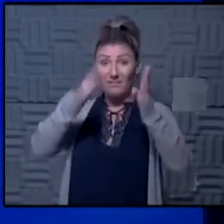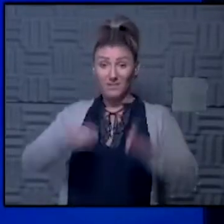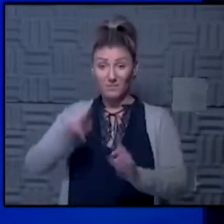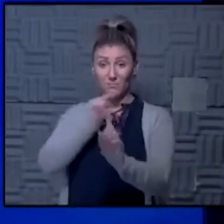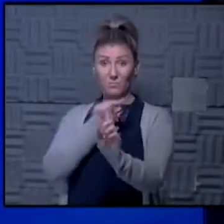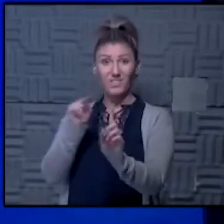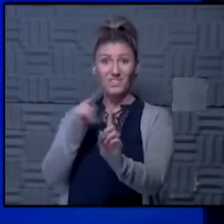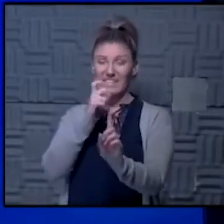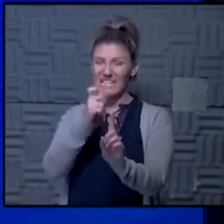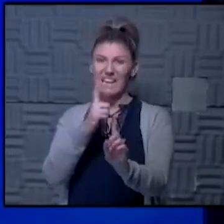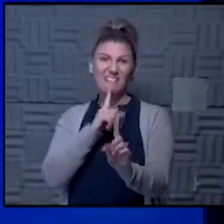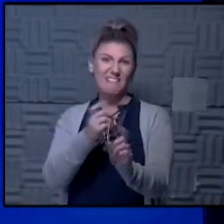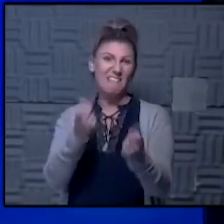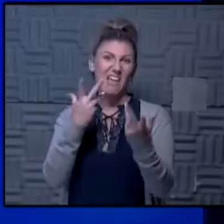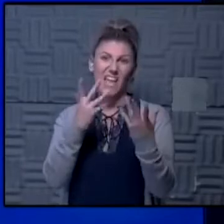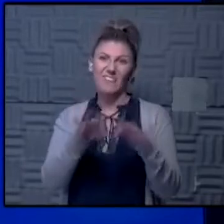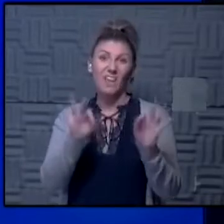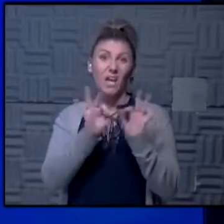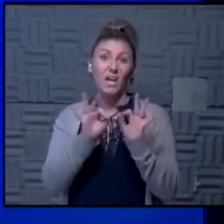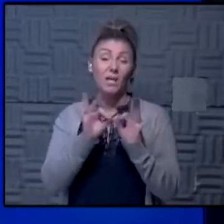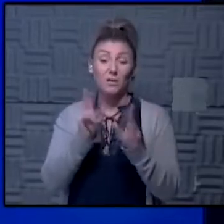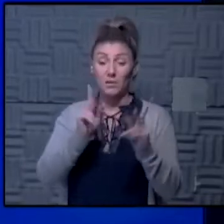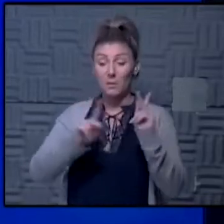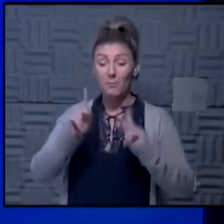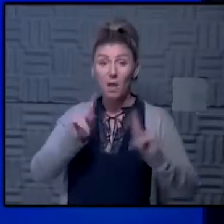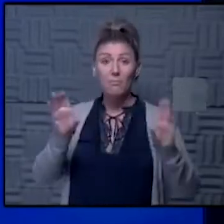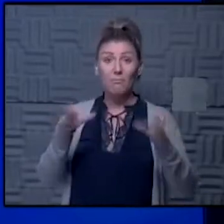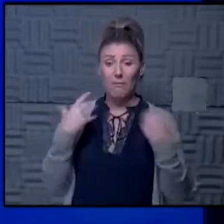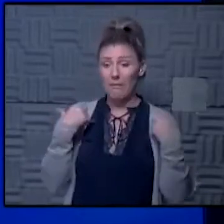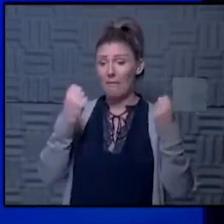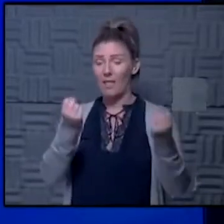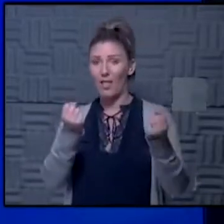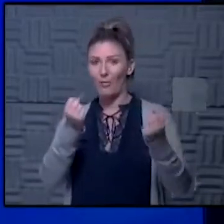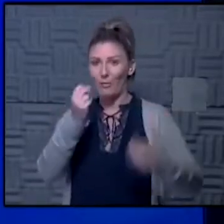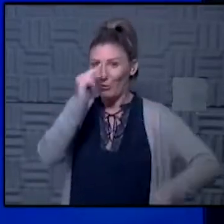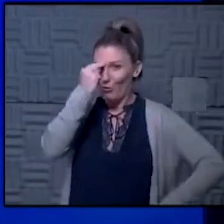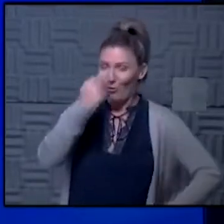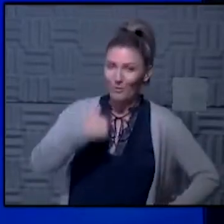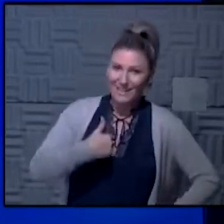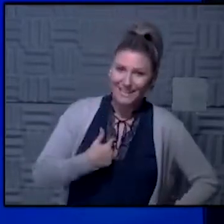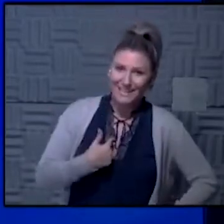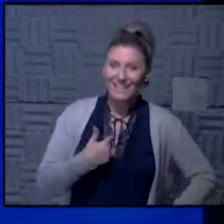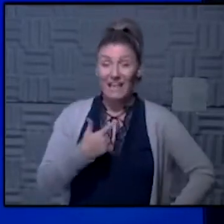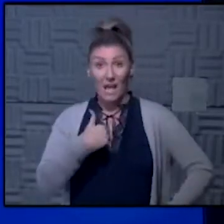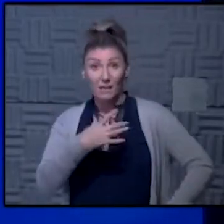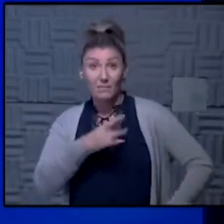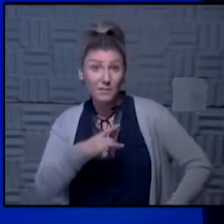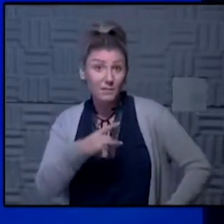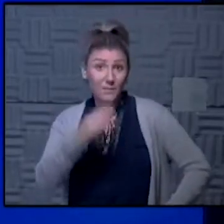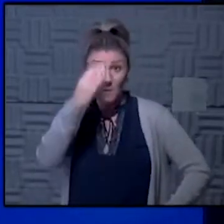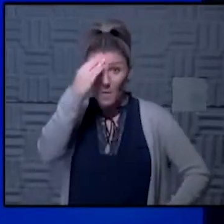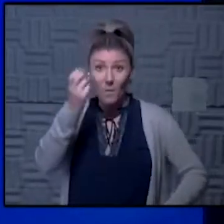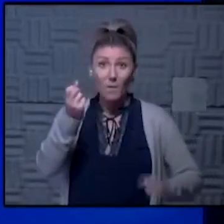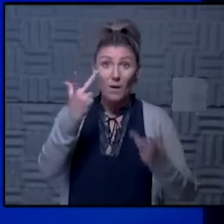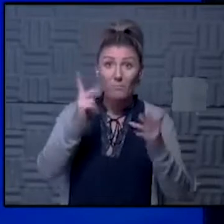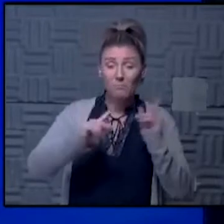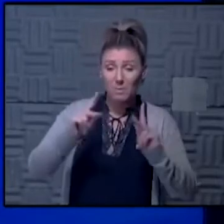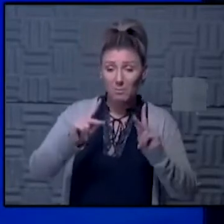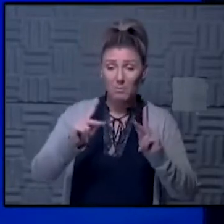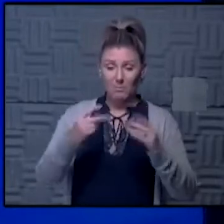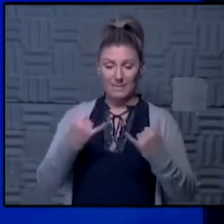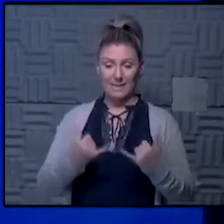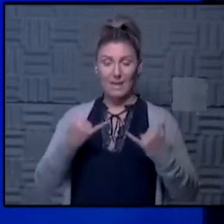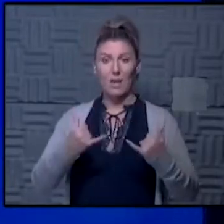I don't think there's a lot of value. The population health sort of nerd in me says, I would like to know how many people right